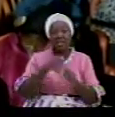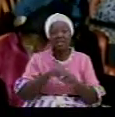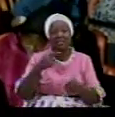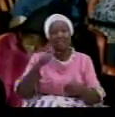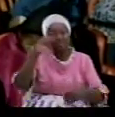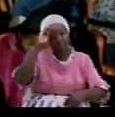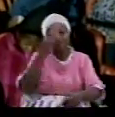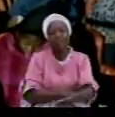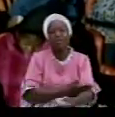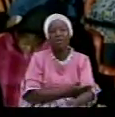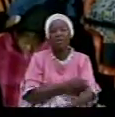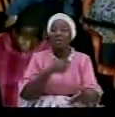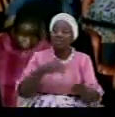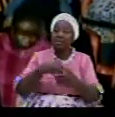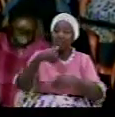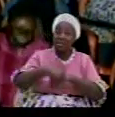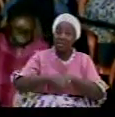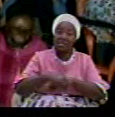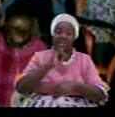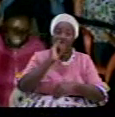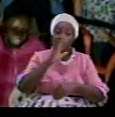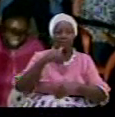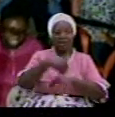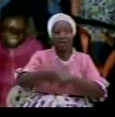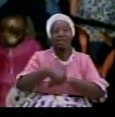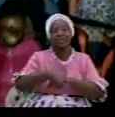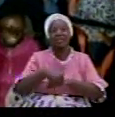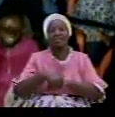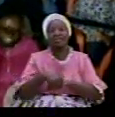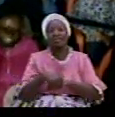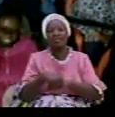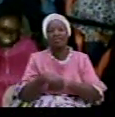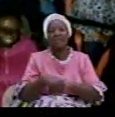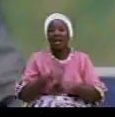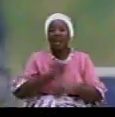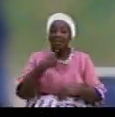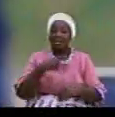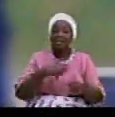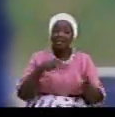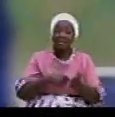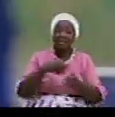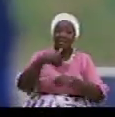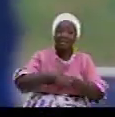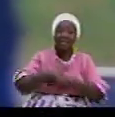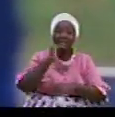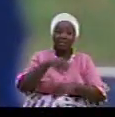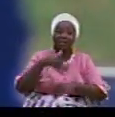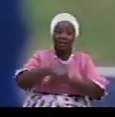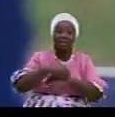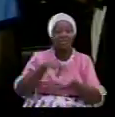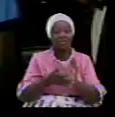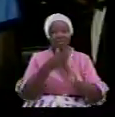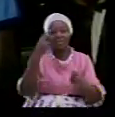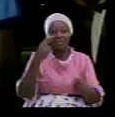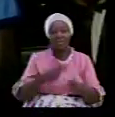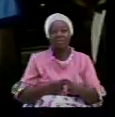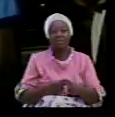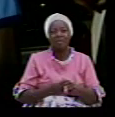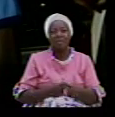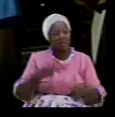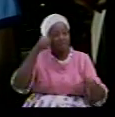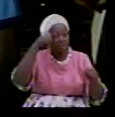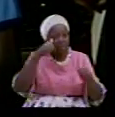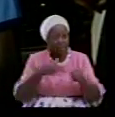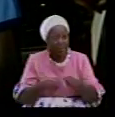Son. Tonight is your night. I said, tonight is your night. Remember